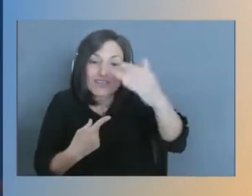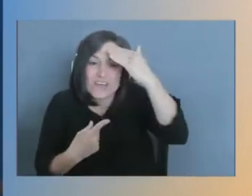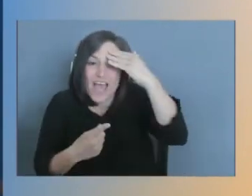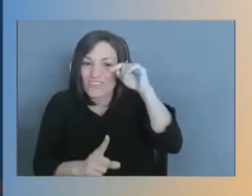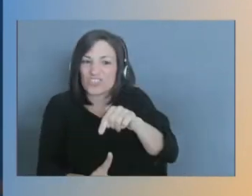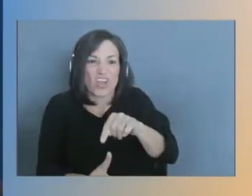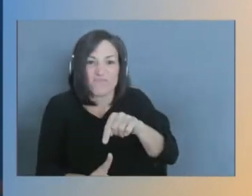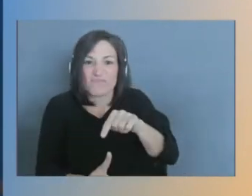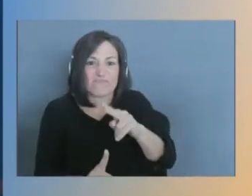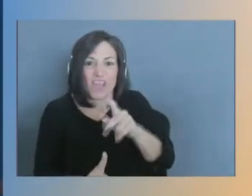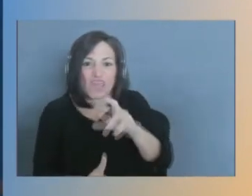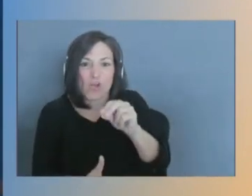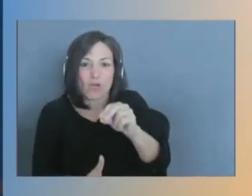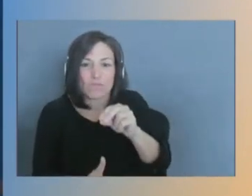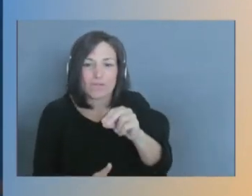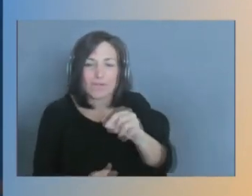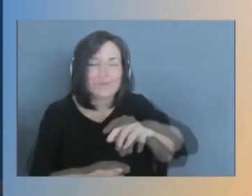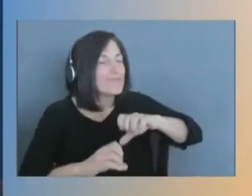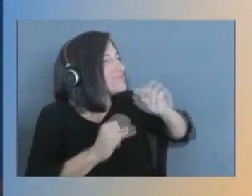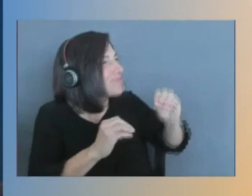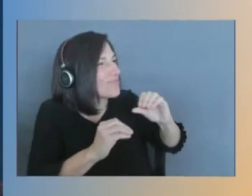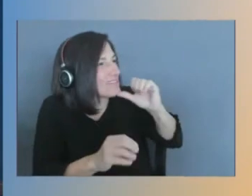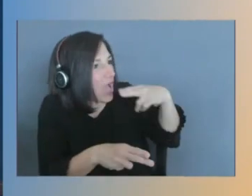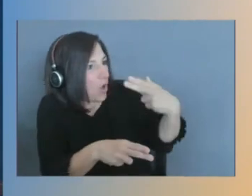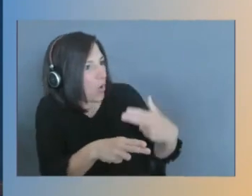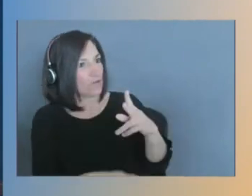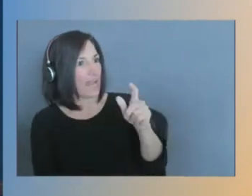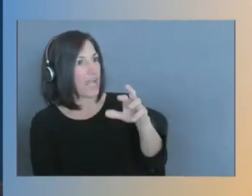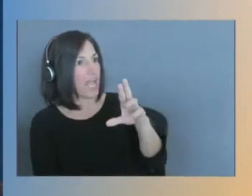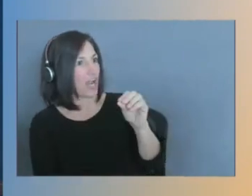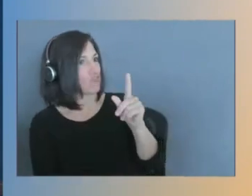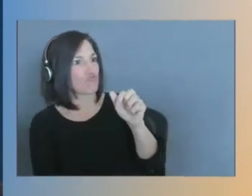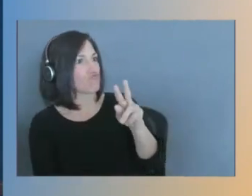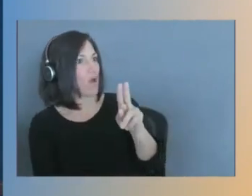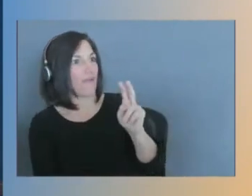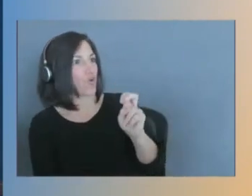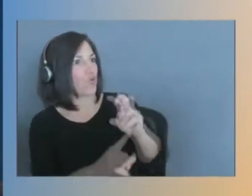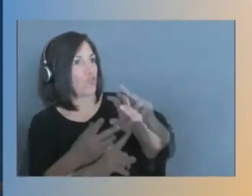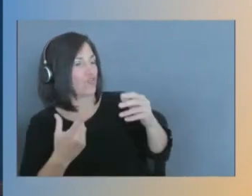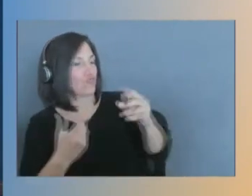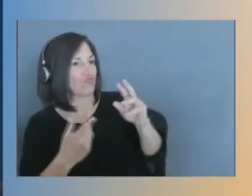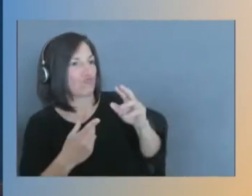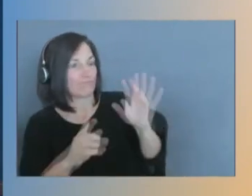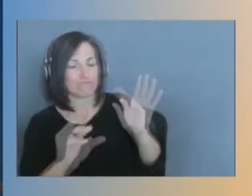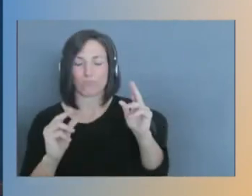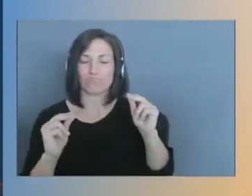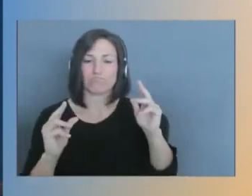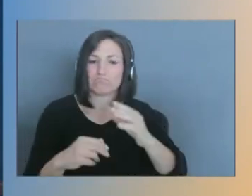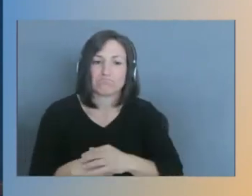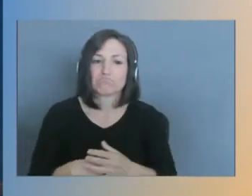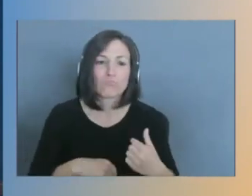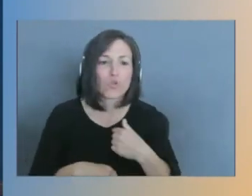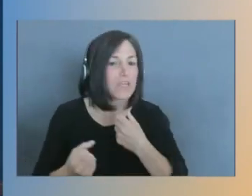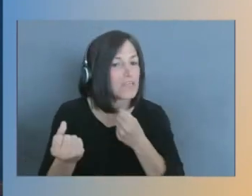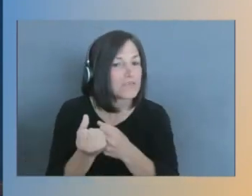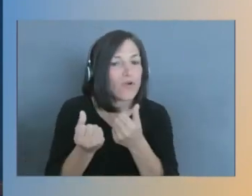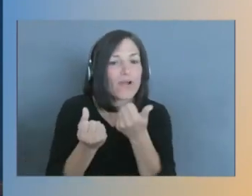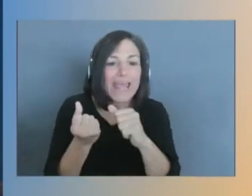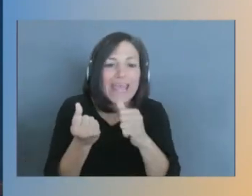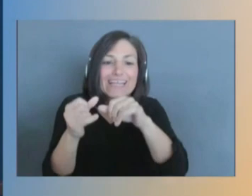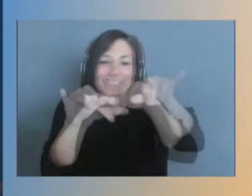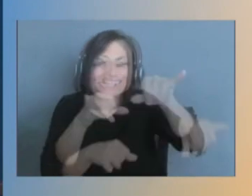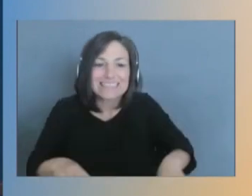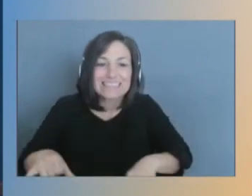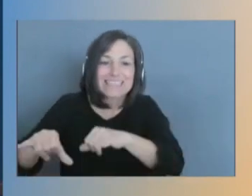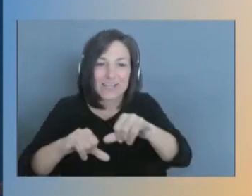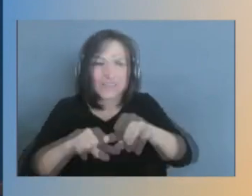a, such a thing as a Nitro driver in the guest OS? No, not at all. We're able to support any kind of standard operating system. That's super,